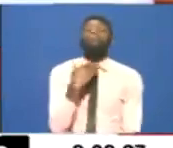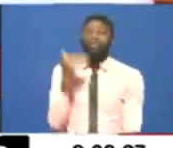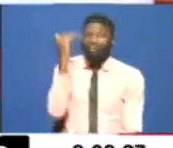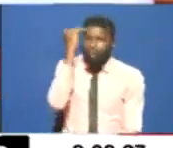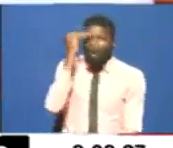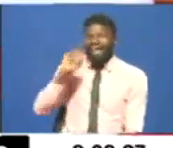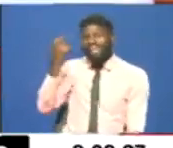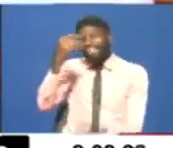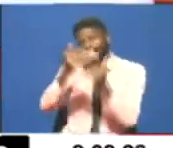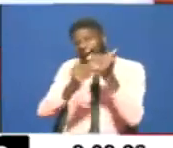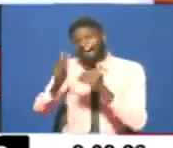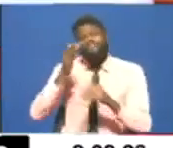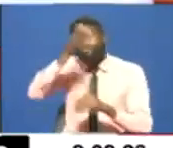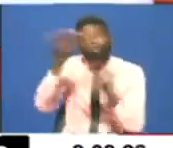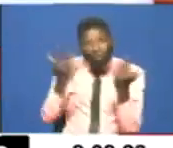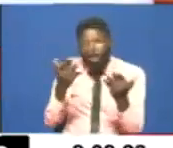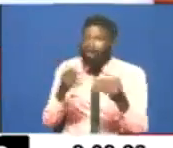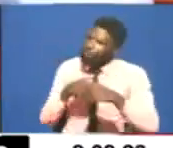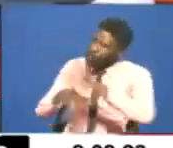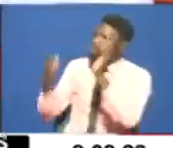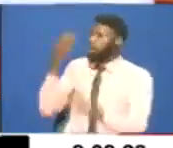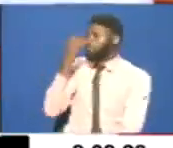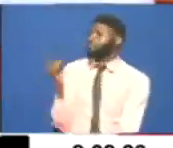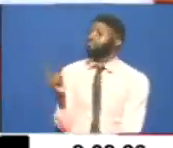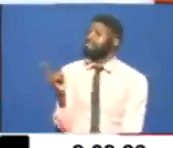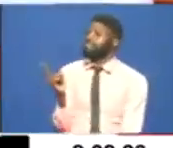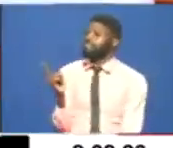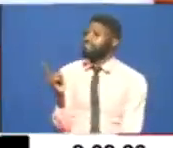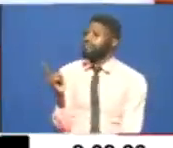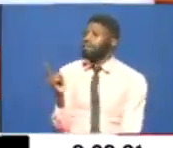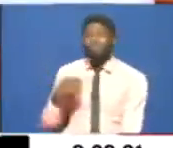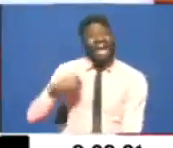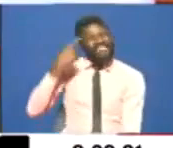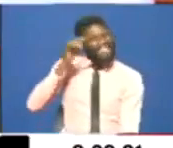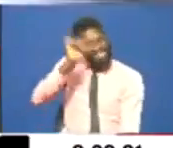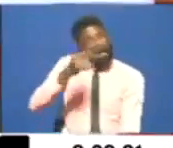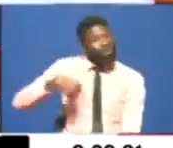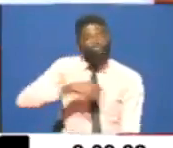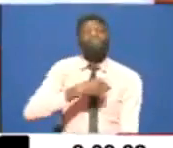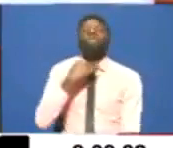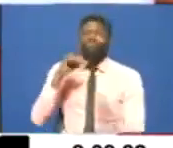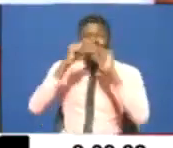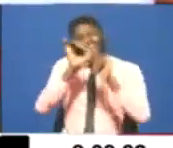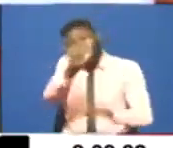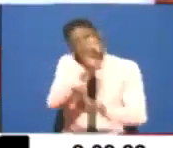Kenya inaenda, fuata hii mwanaume. I think that is all we want to say.